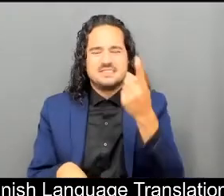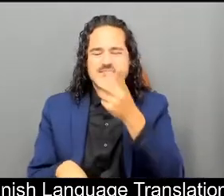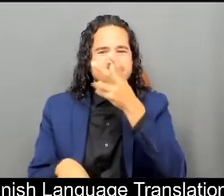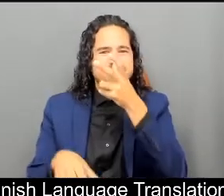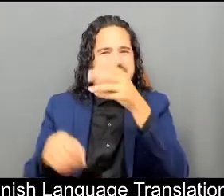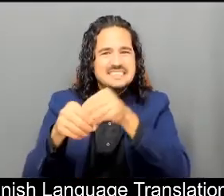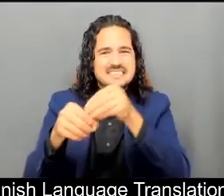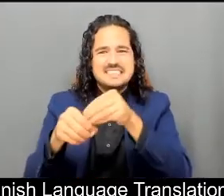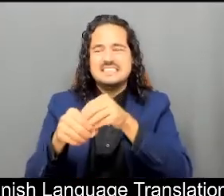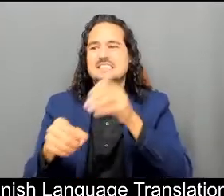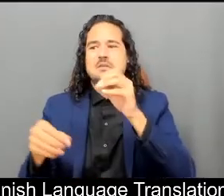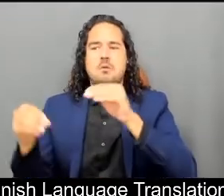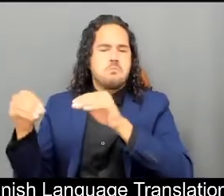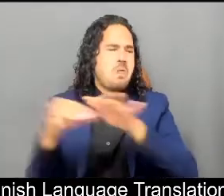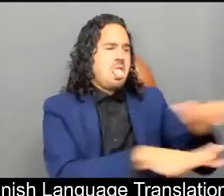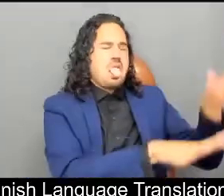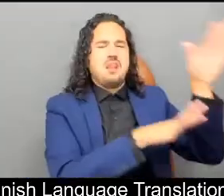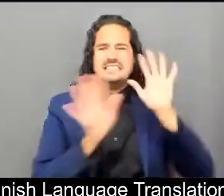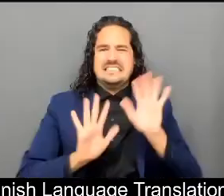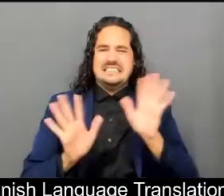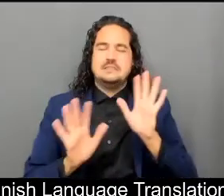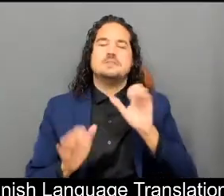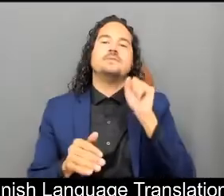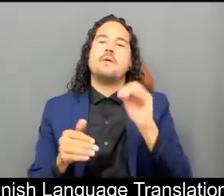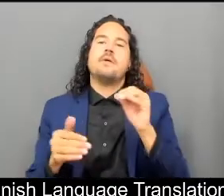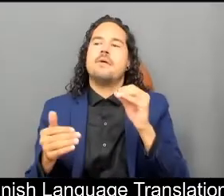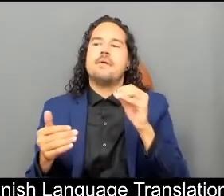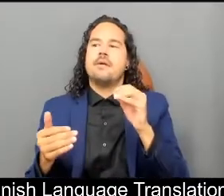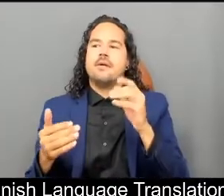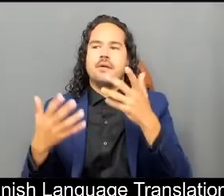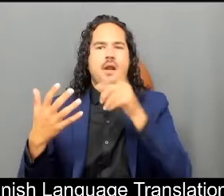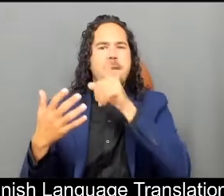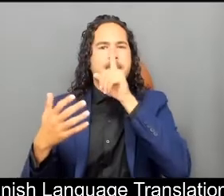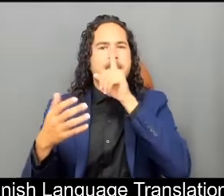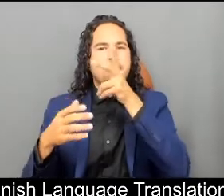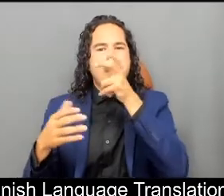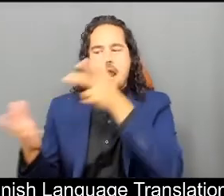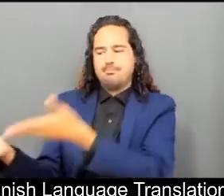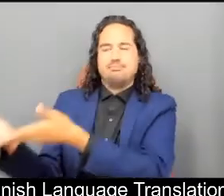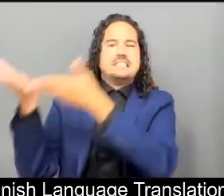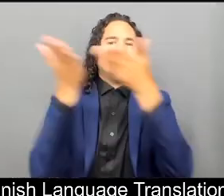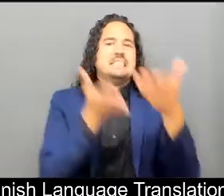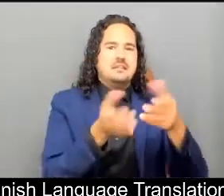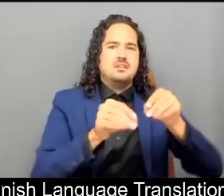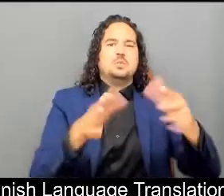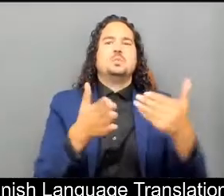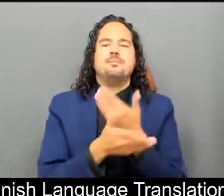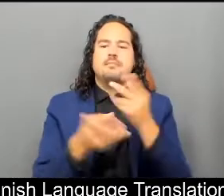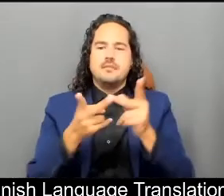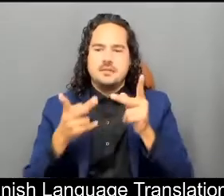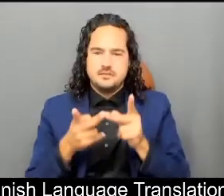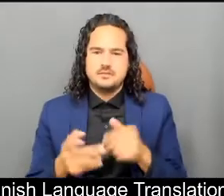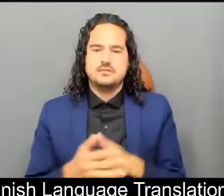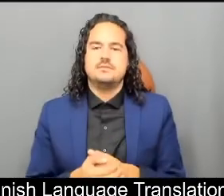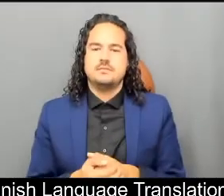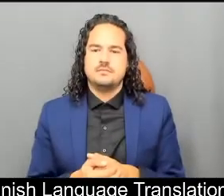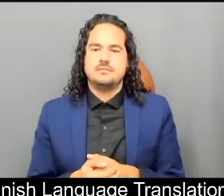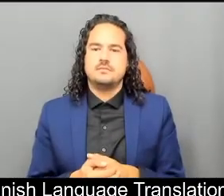advisors on this fire to make sure that we aren't going to cause an effect downstream. So the salt water was